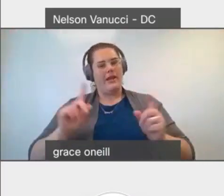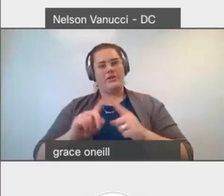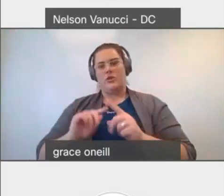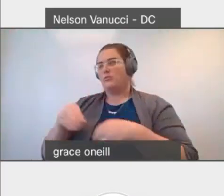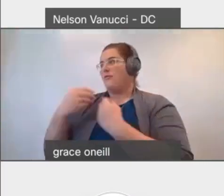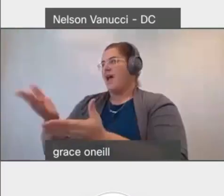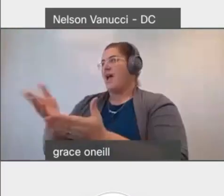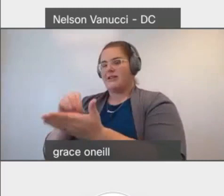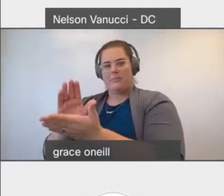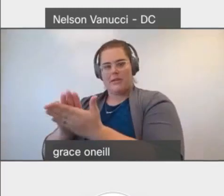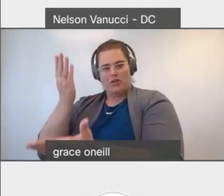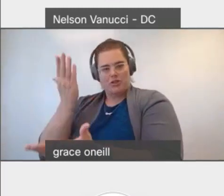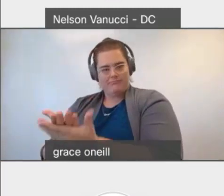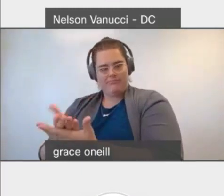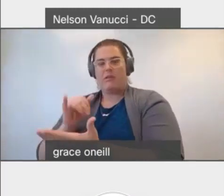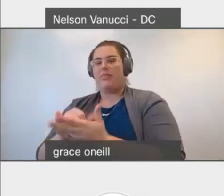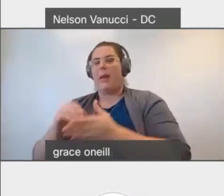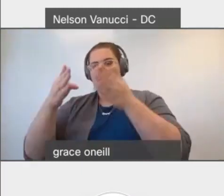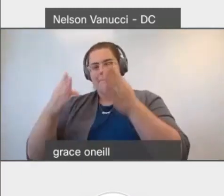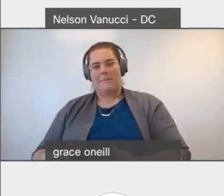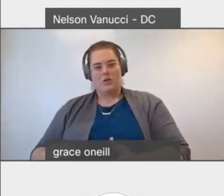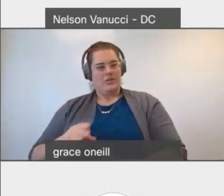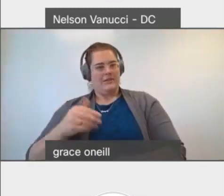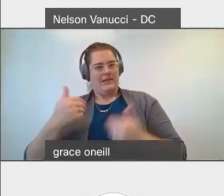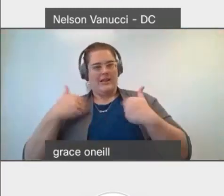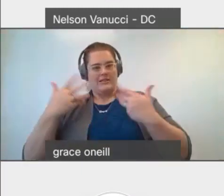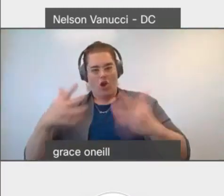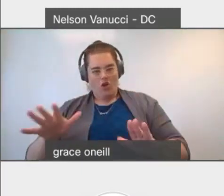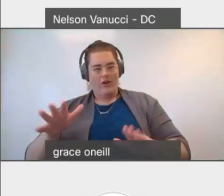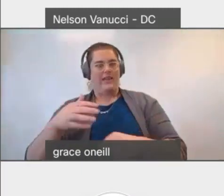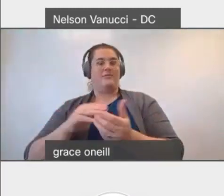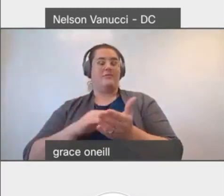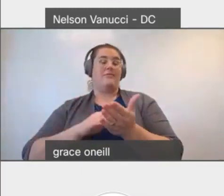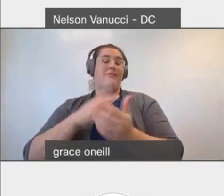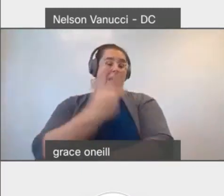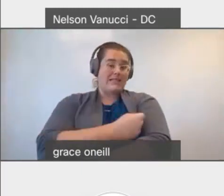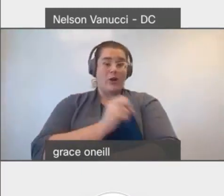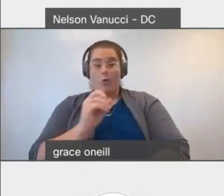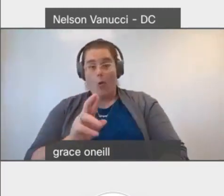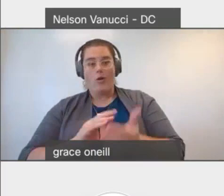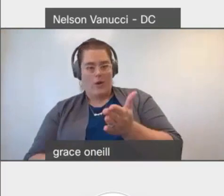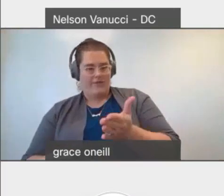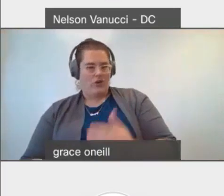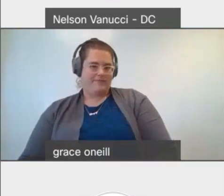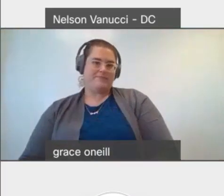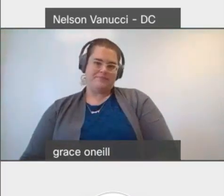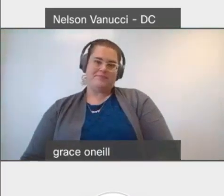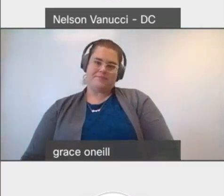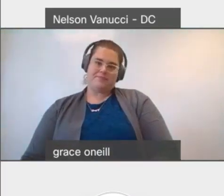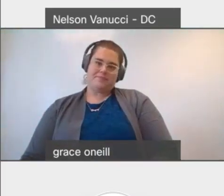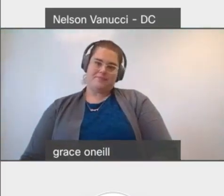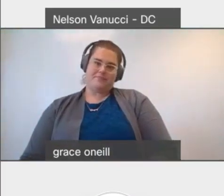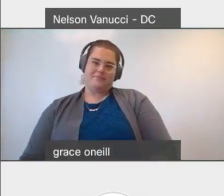has been vaccinated or has a waiver. And it is true that you're going to need to,